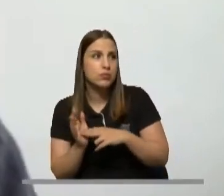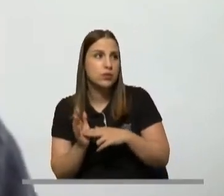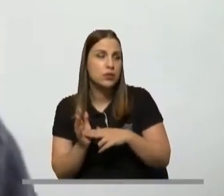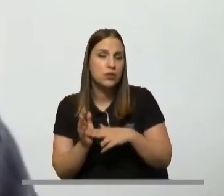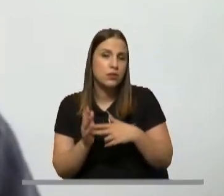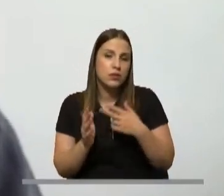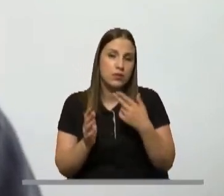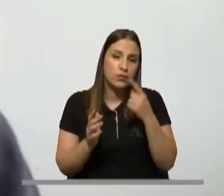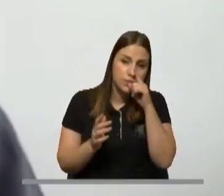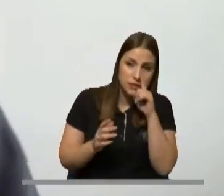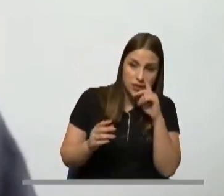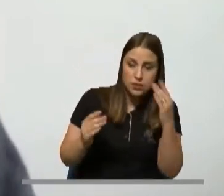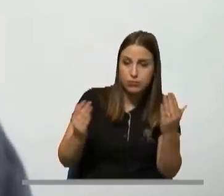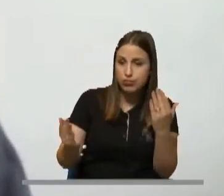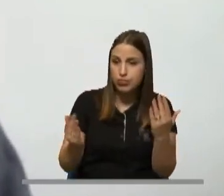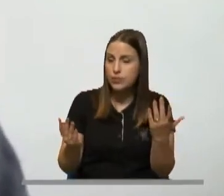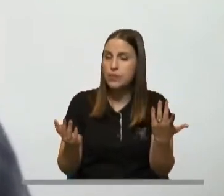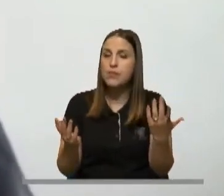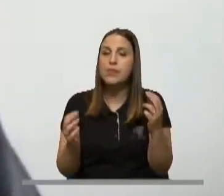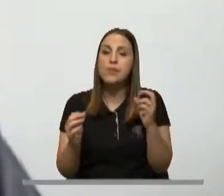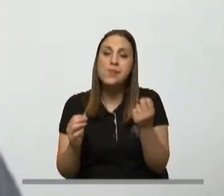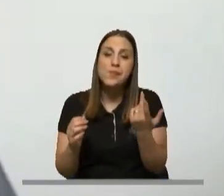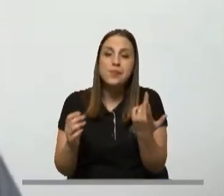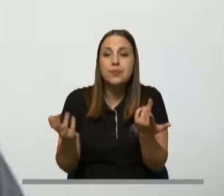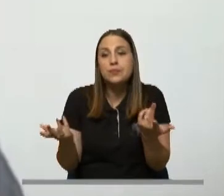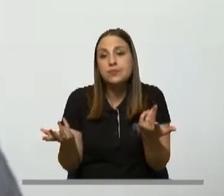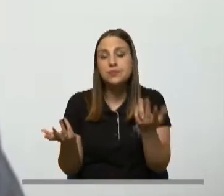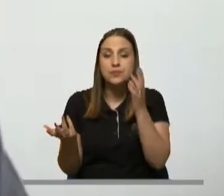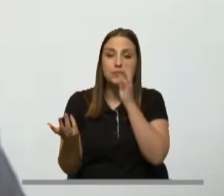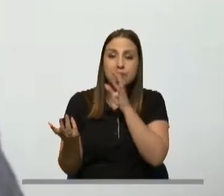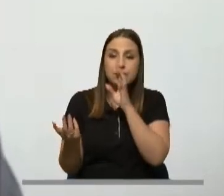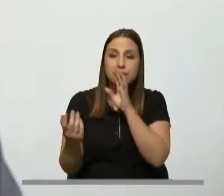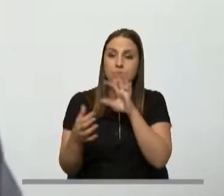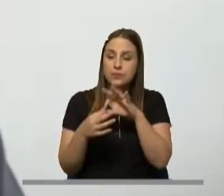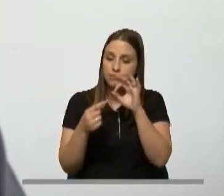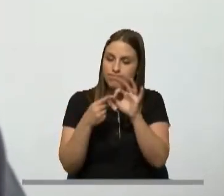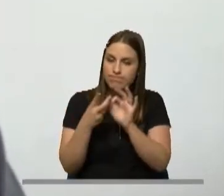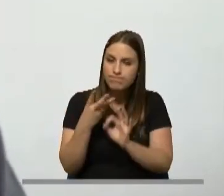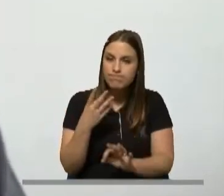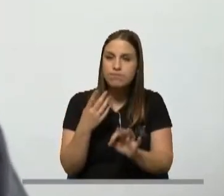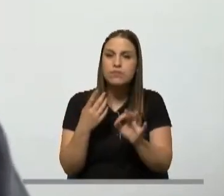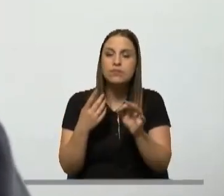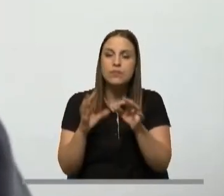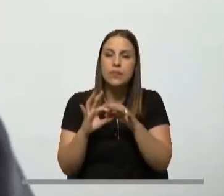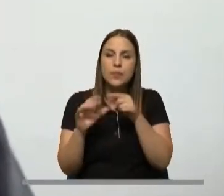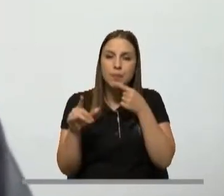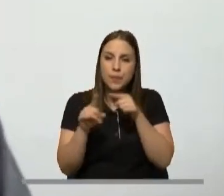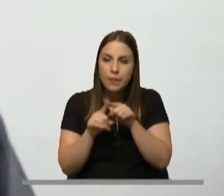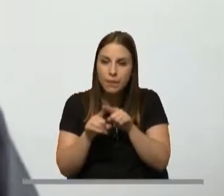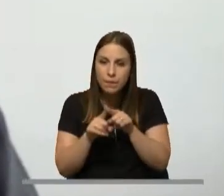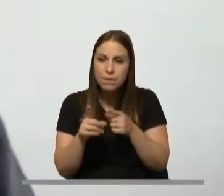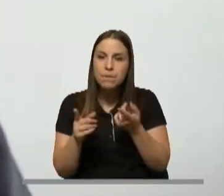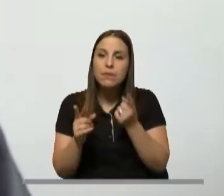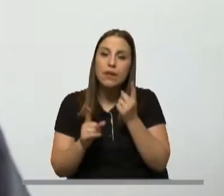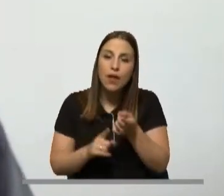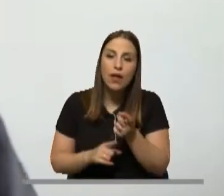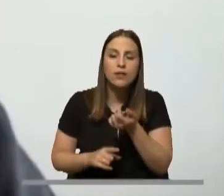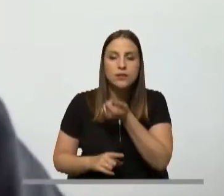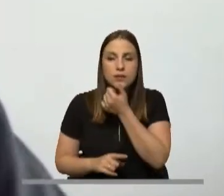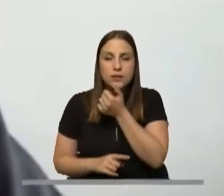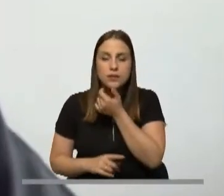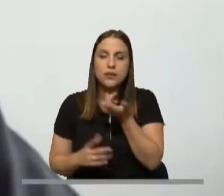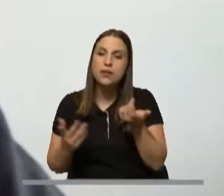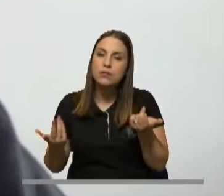falsehood. Or, if one prefers, the most specific aspect of politics is to decide